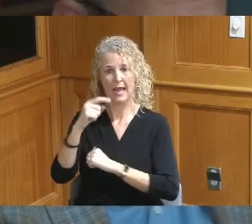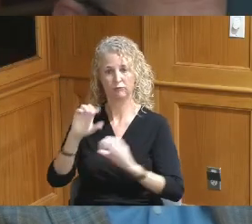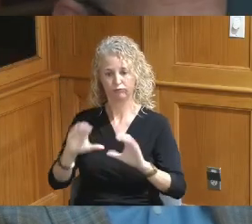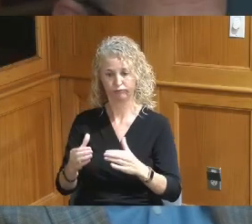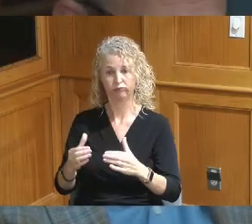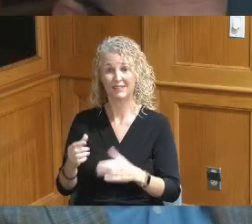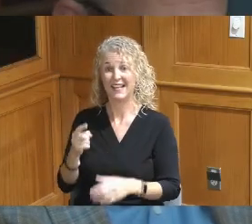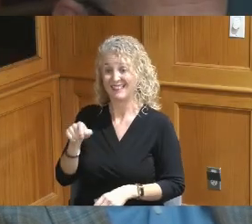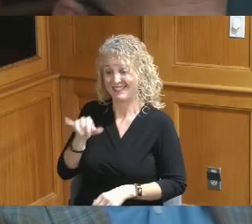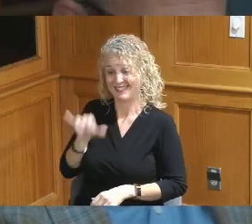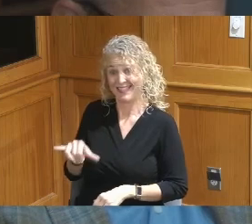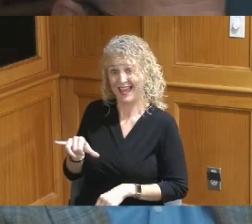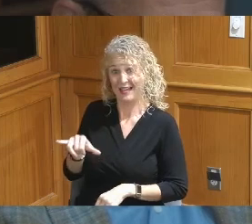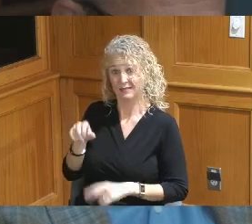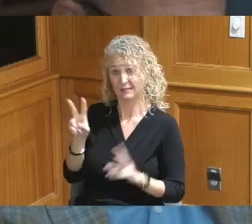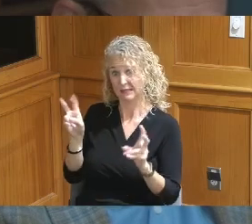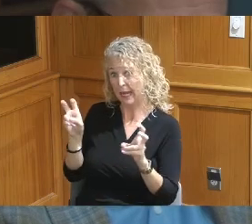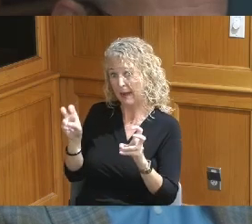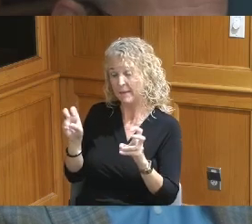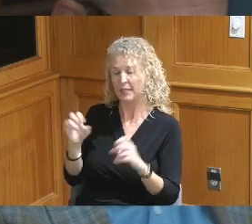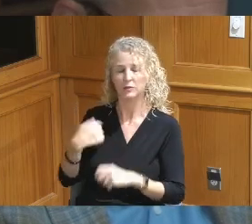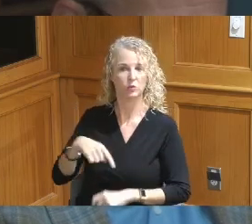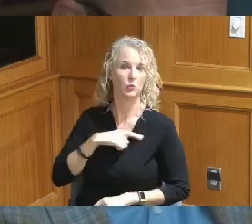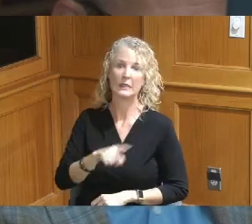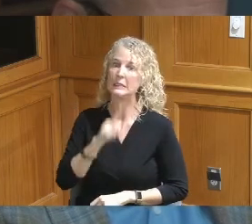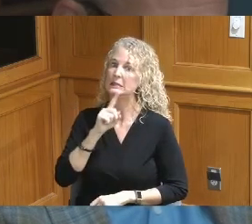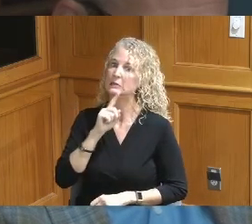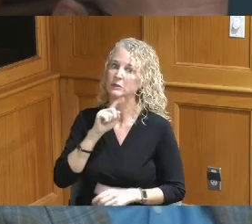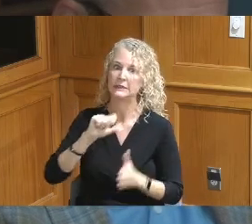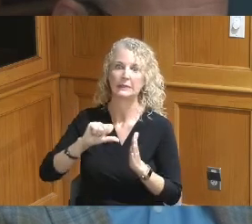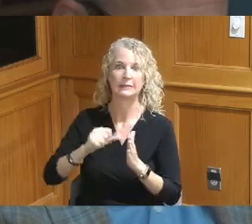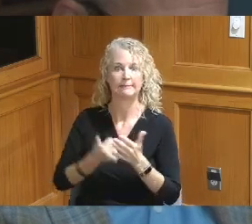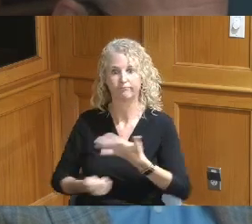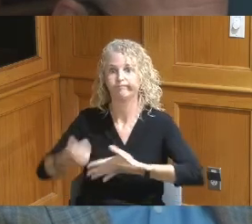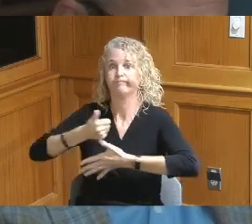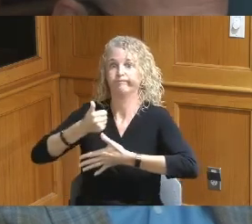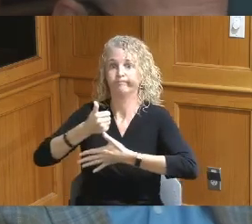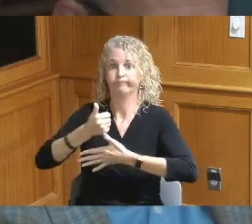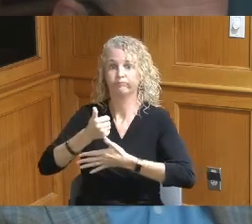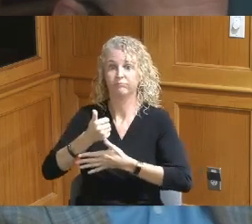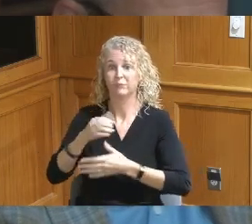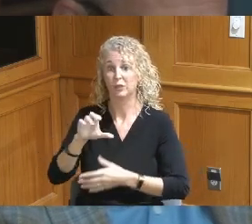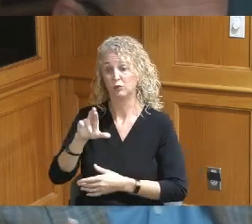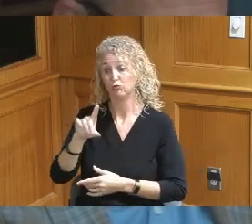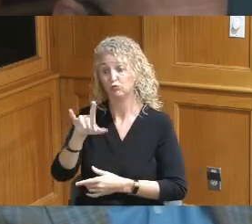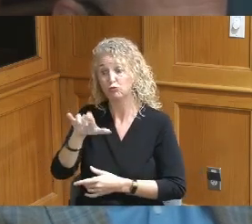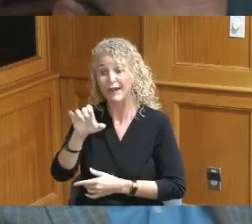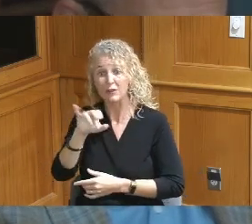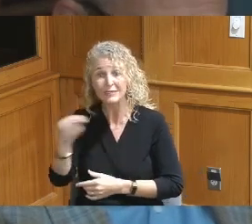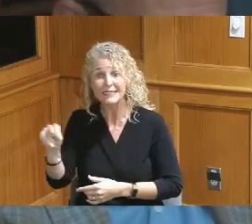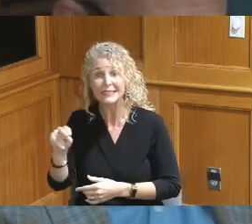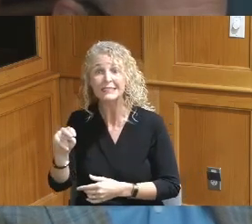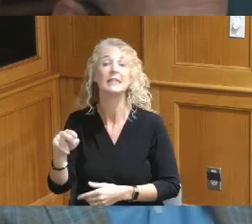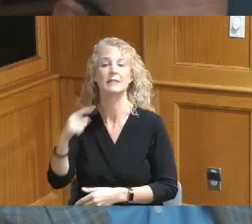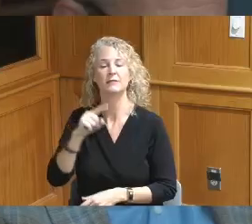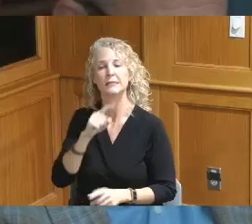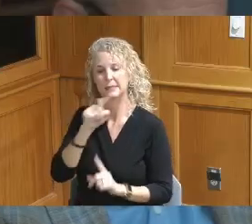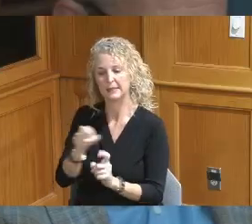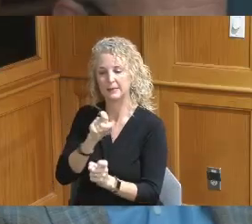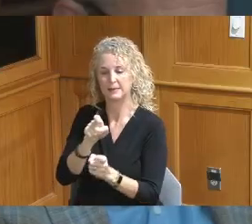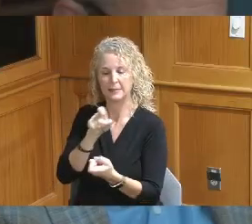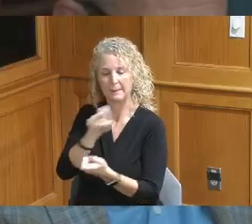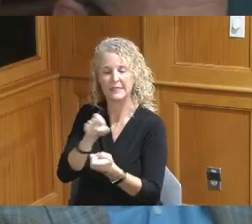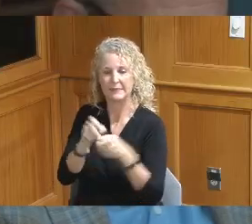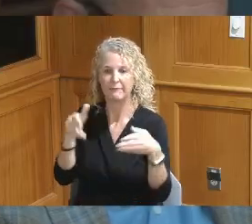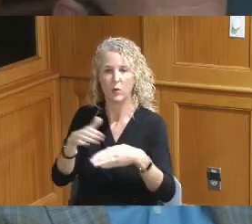number one issues now, maternal health, obviously Black maternal health, but Cradle Cincinnati was a model that we were able to